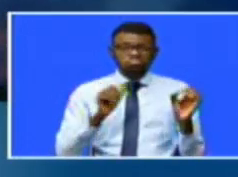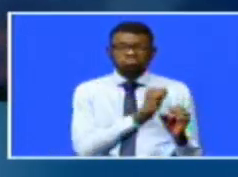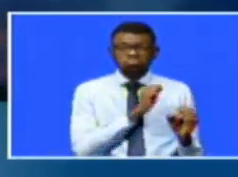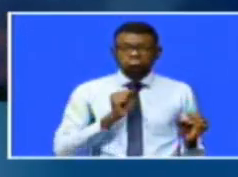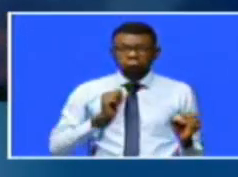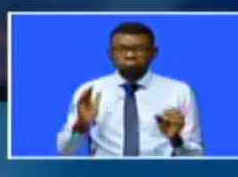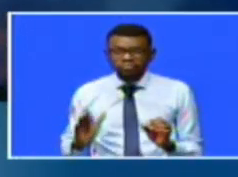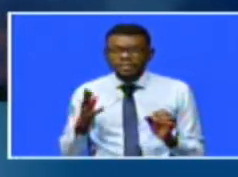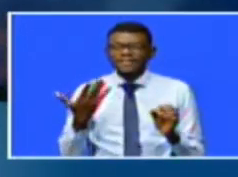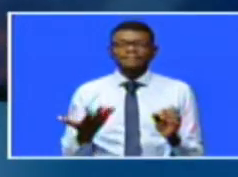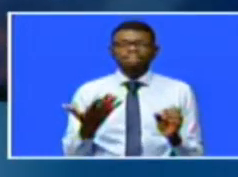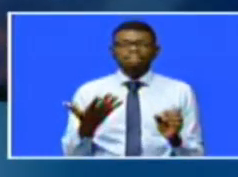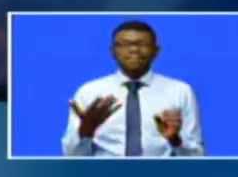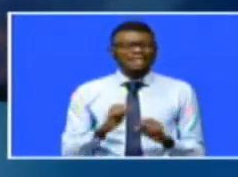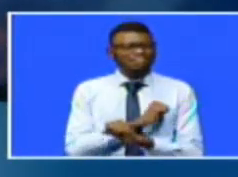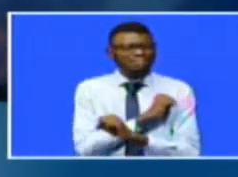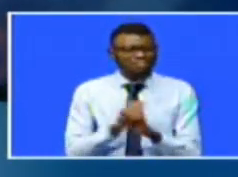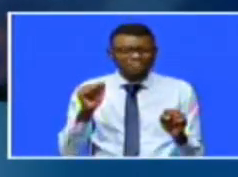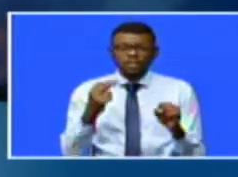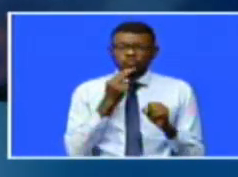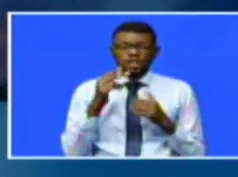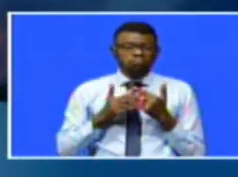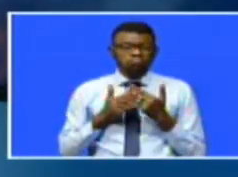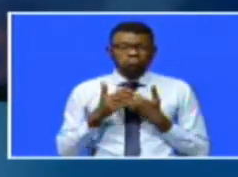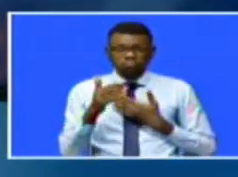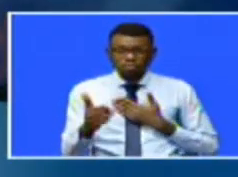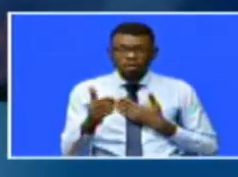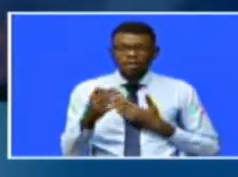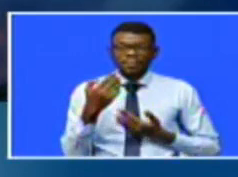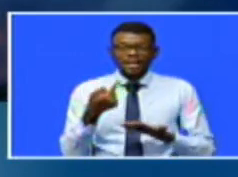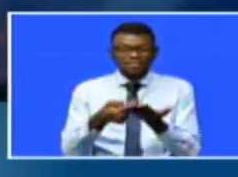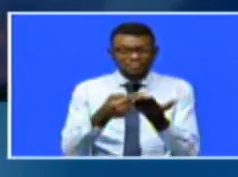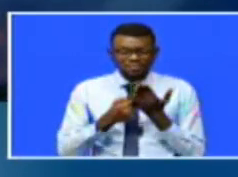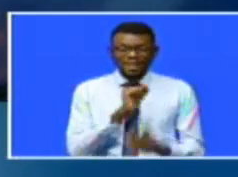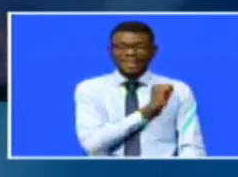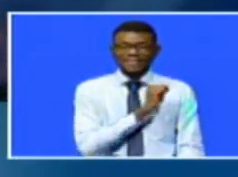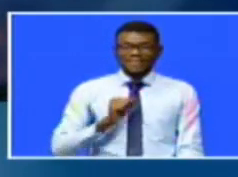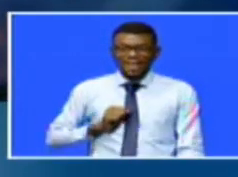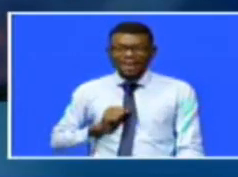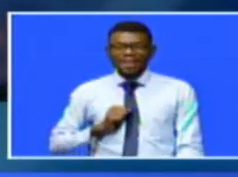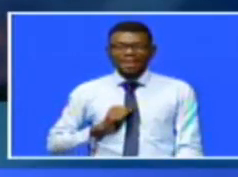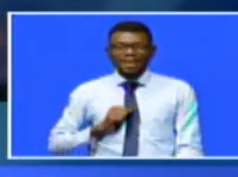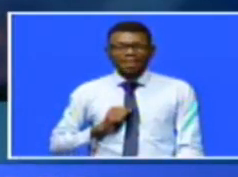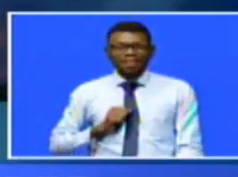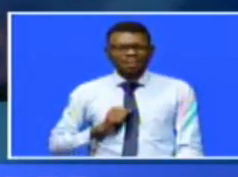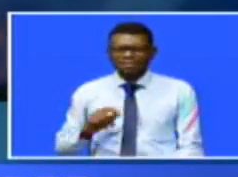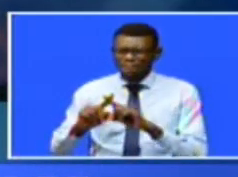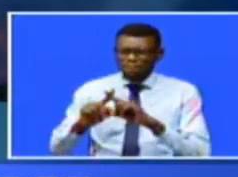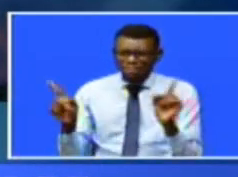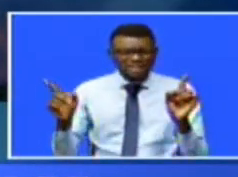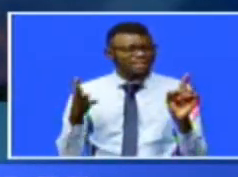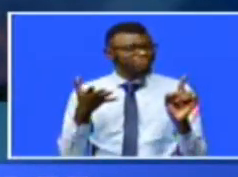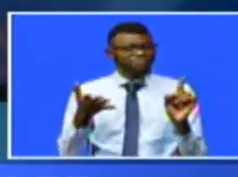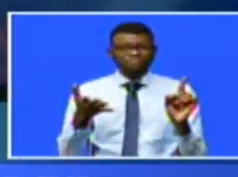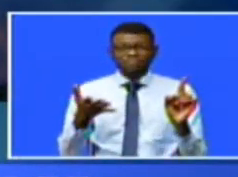their positions ahead of Tuesday when the matter comes up for debate at the Senate. The tough stances will not augur well